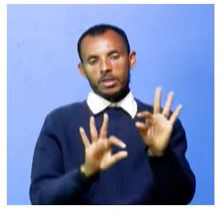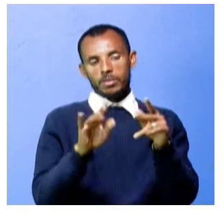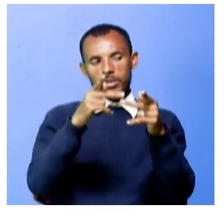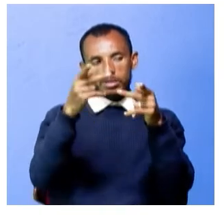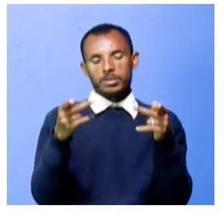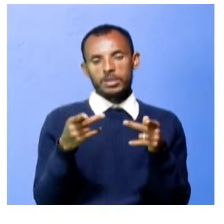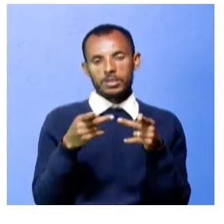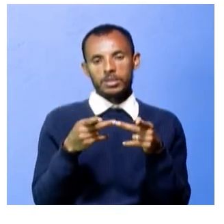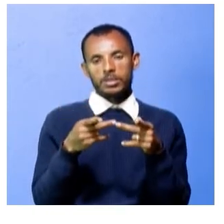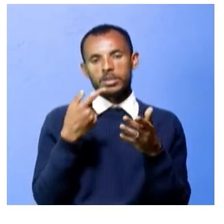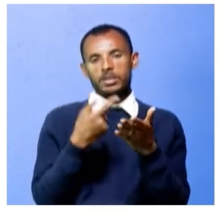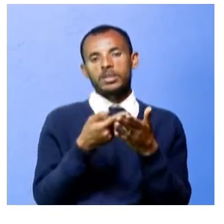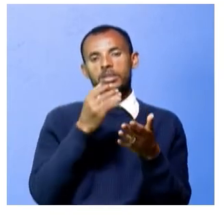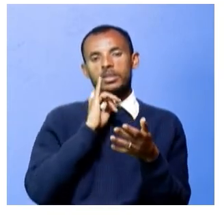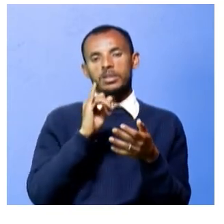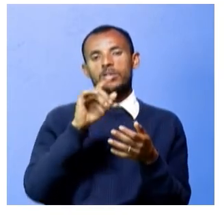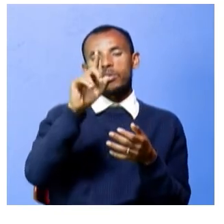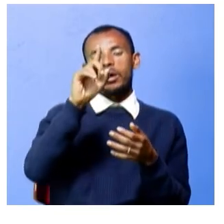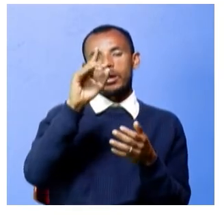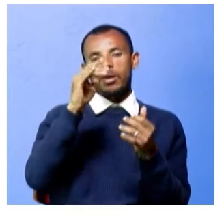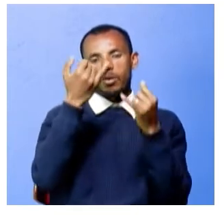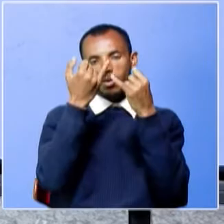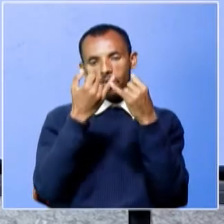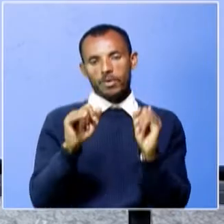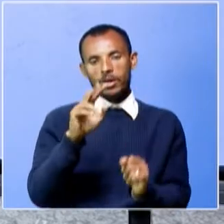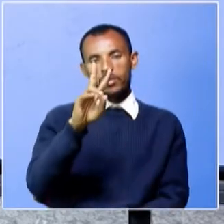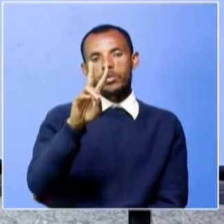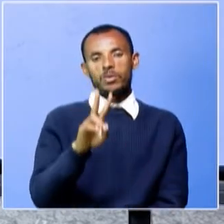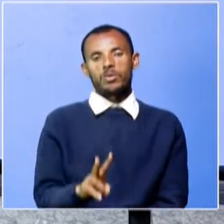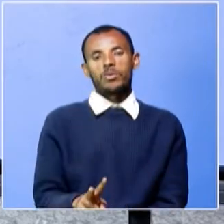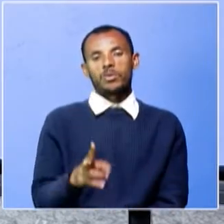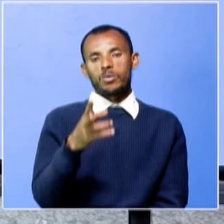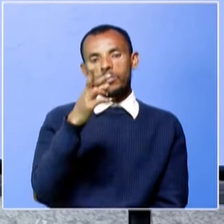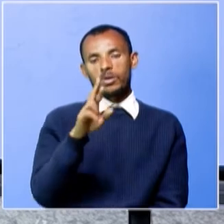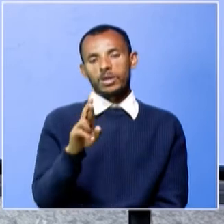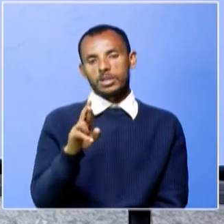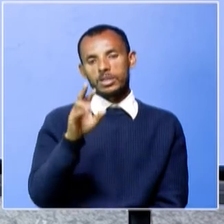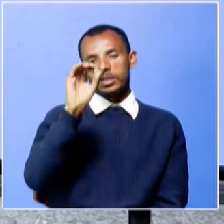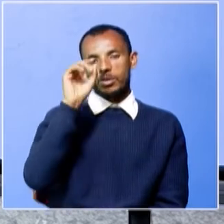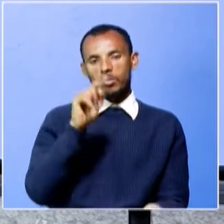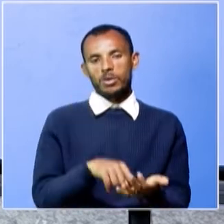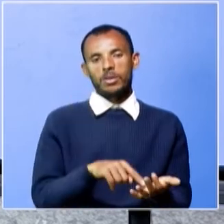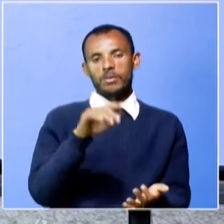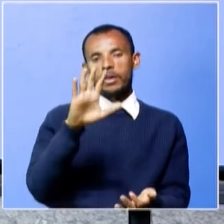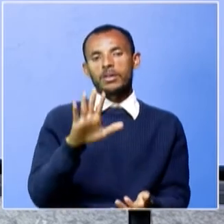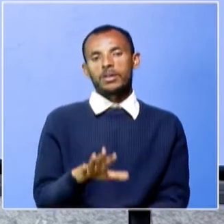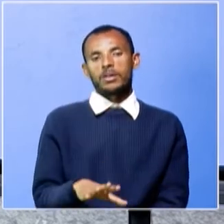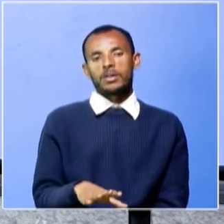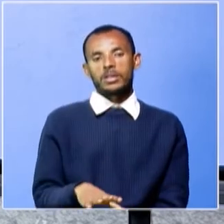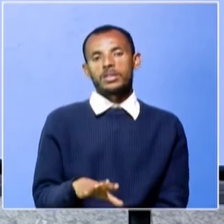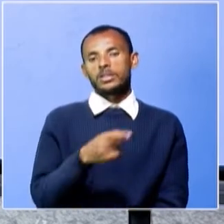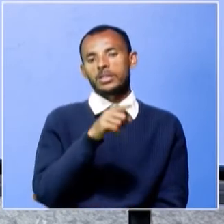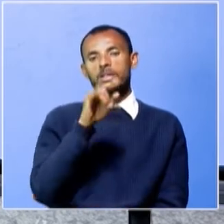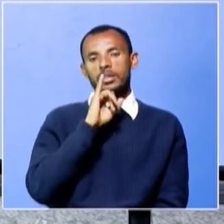sample space. So this is 1 over 2 or 0.5, or there